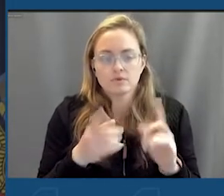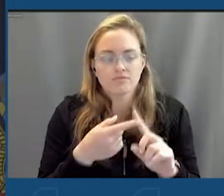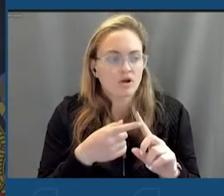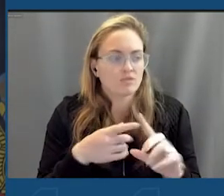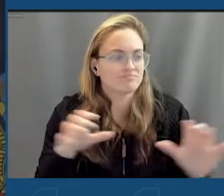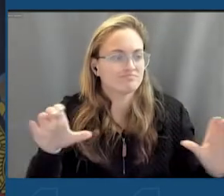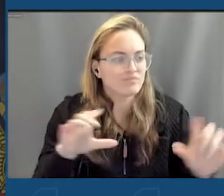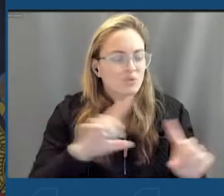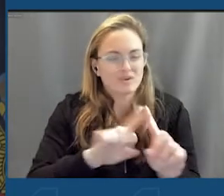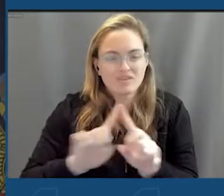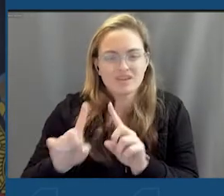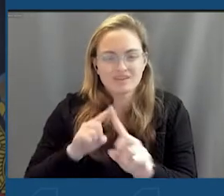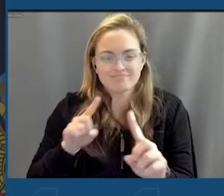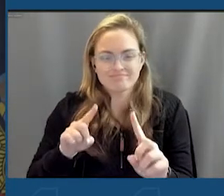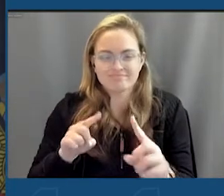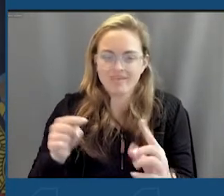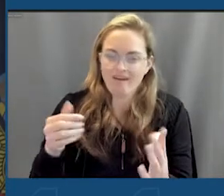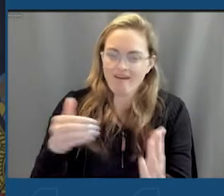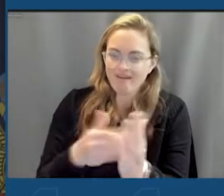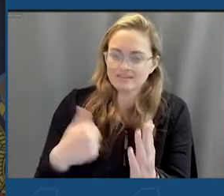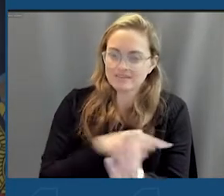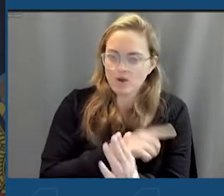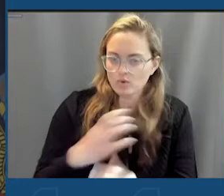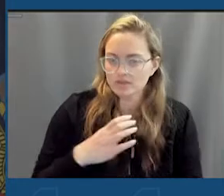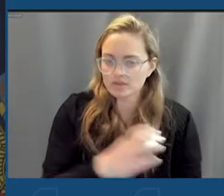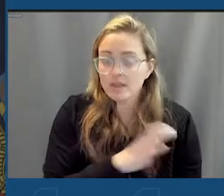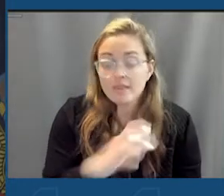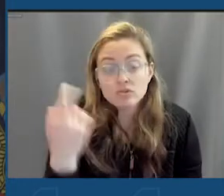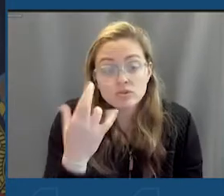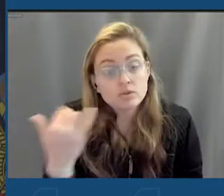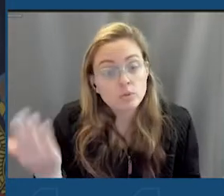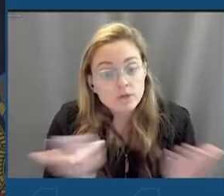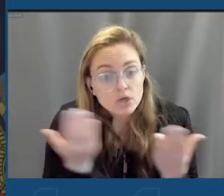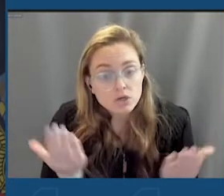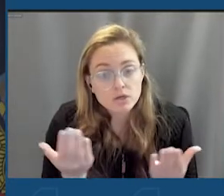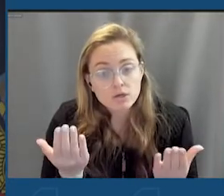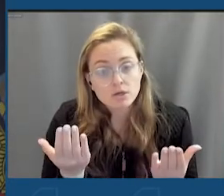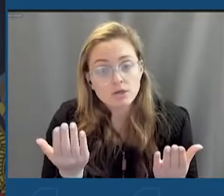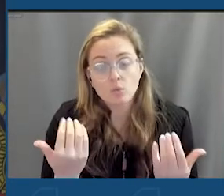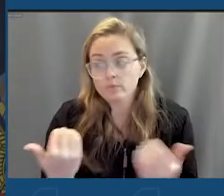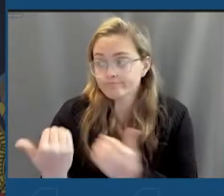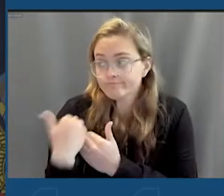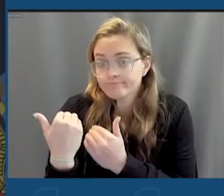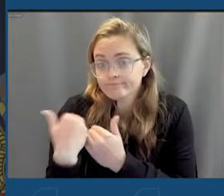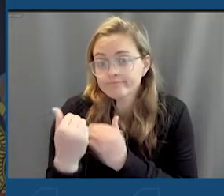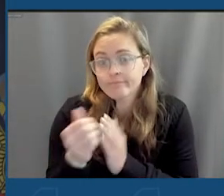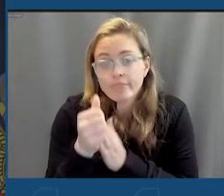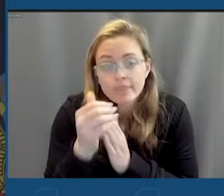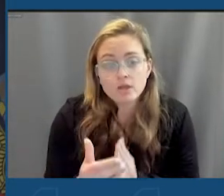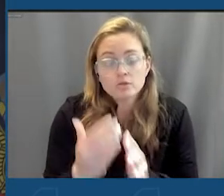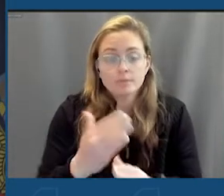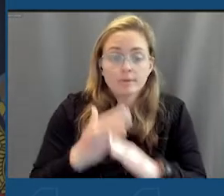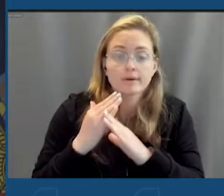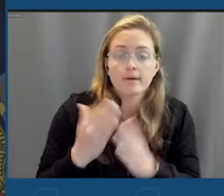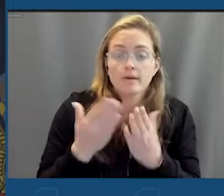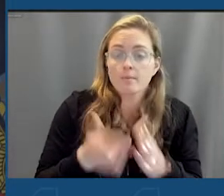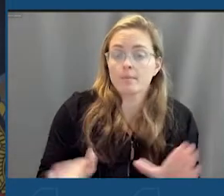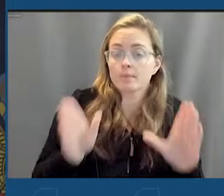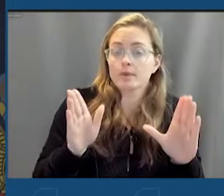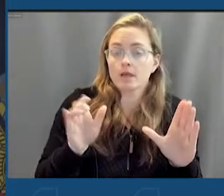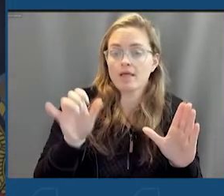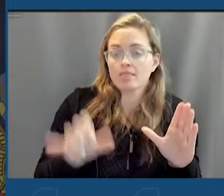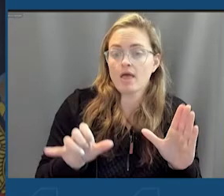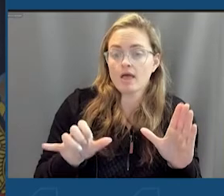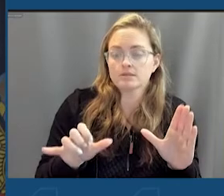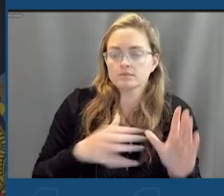on our citizens. That's why we're here. That's why we have a responsibility as leaders to protect our public, and that has been